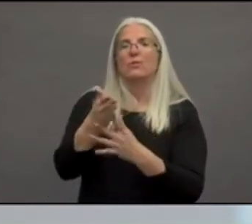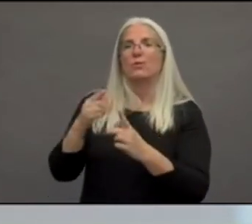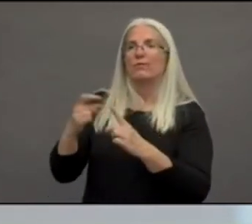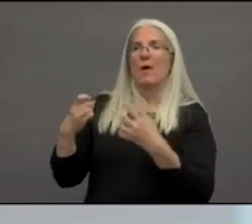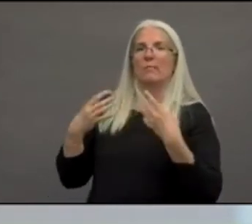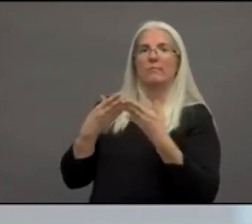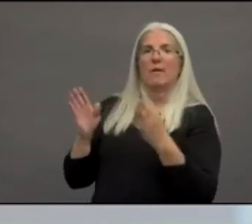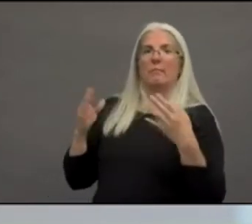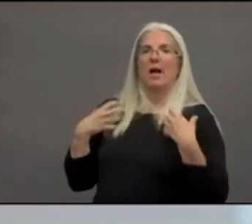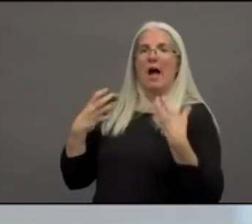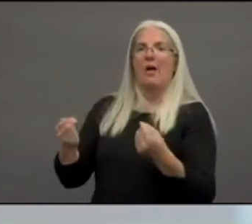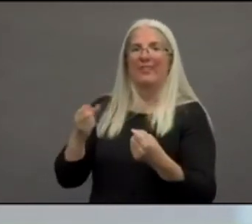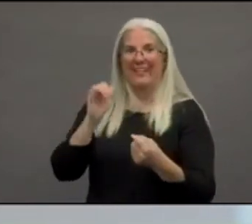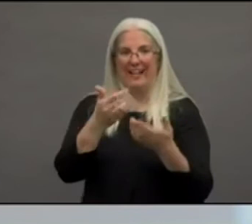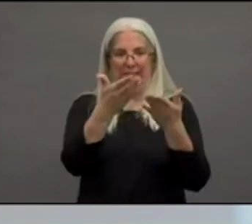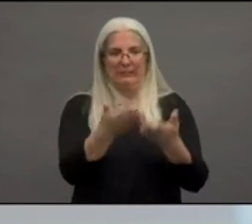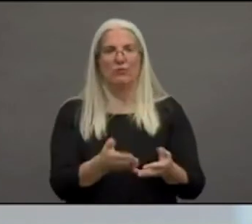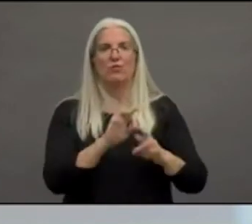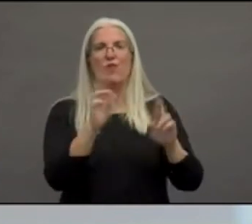on